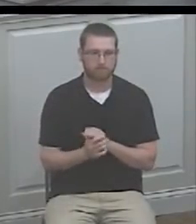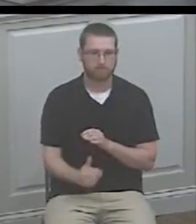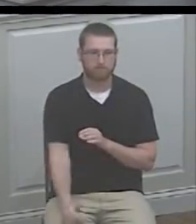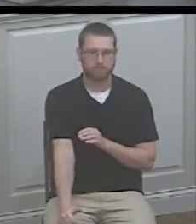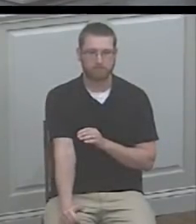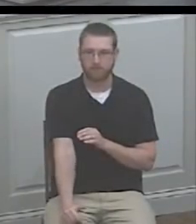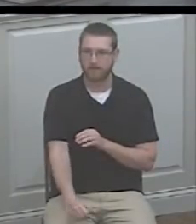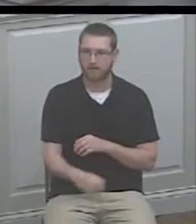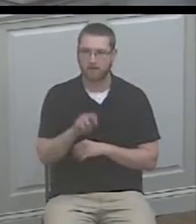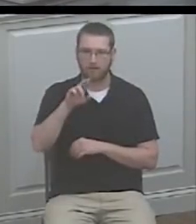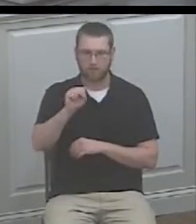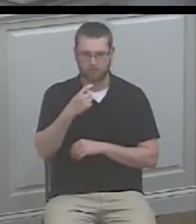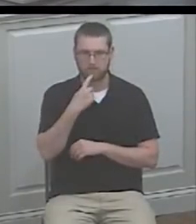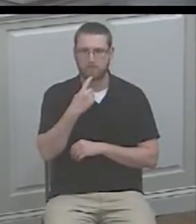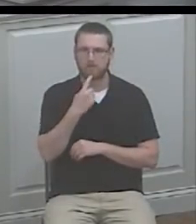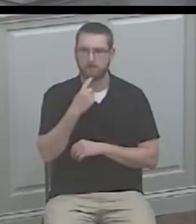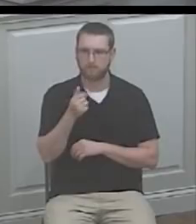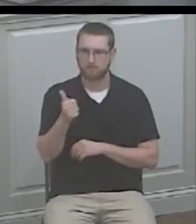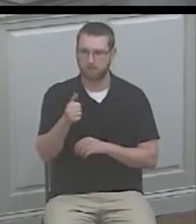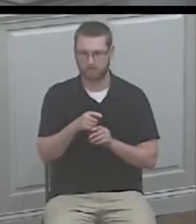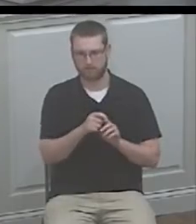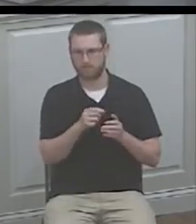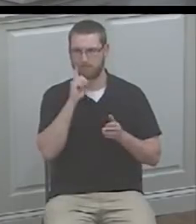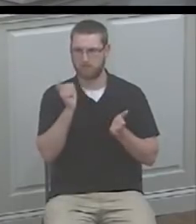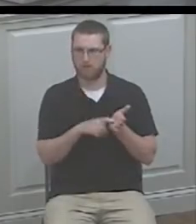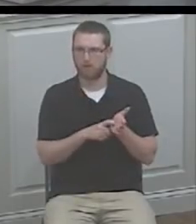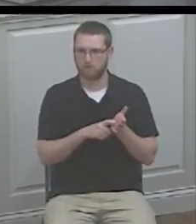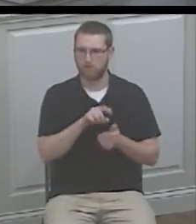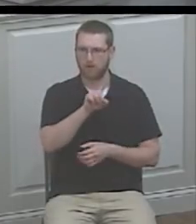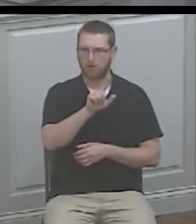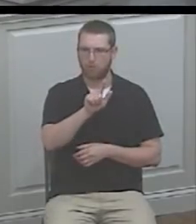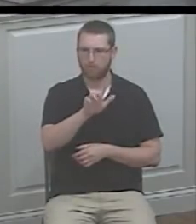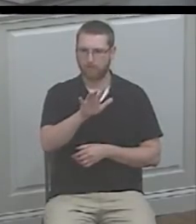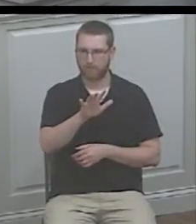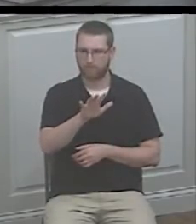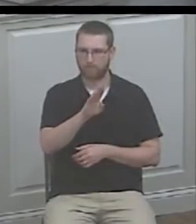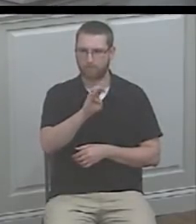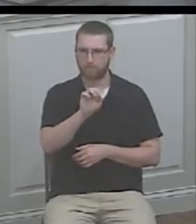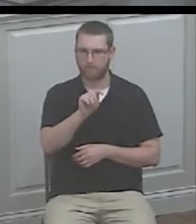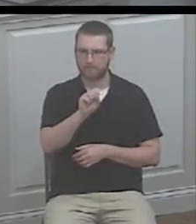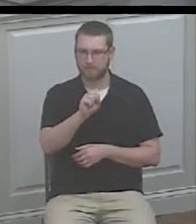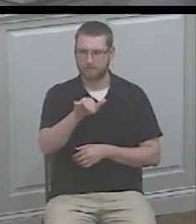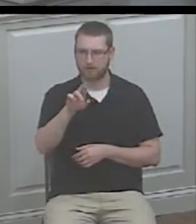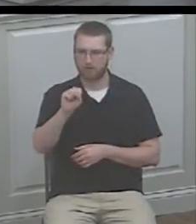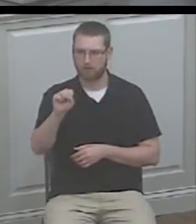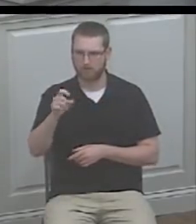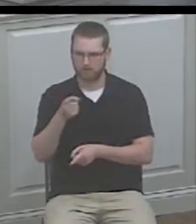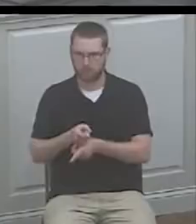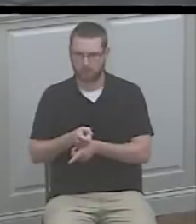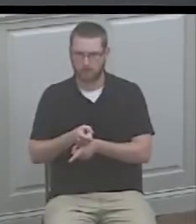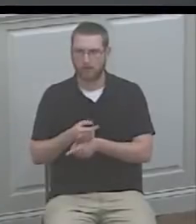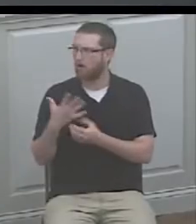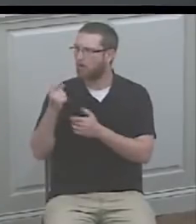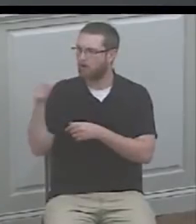You went to the trouble of pointing out one of your cases here, 125 Betsy Ross. You want to talk about that a little bit? I just wanted you all to see